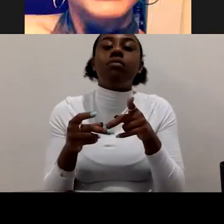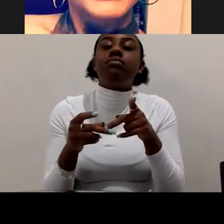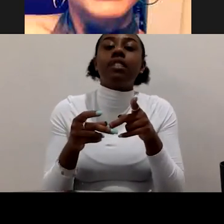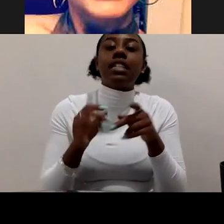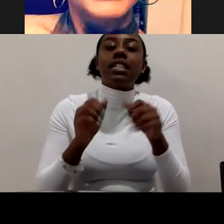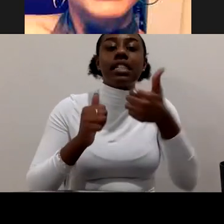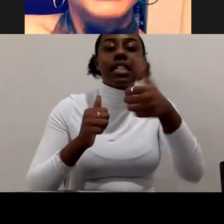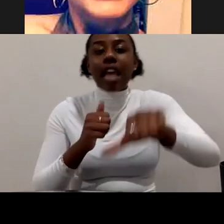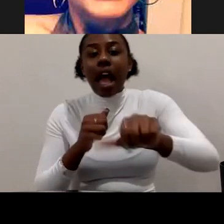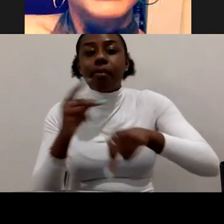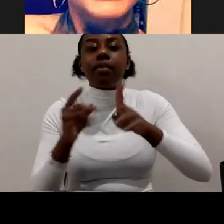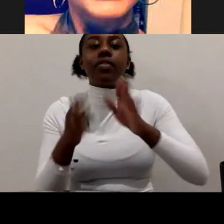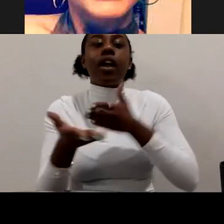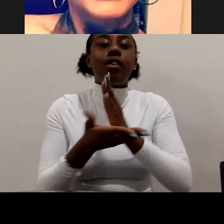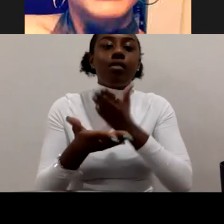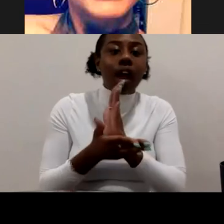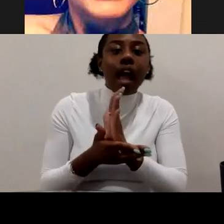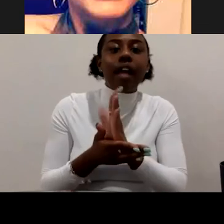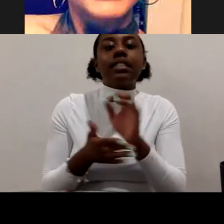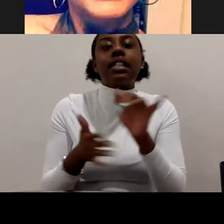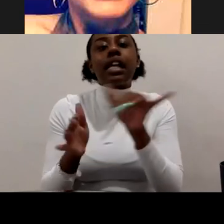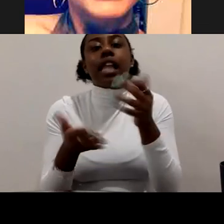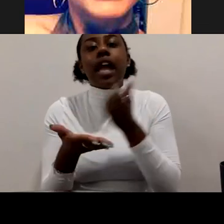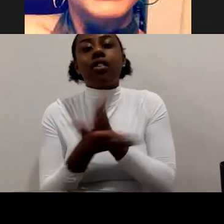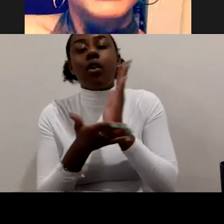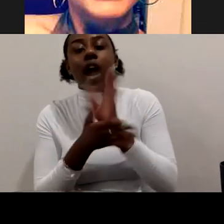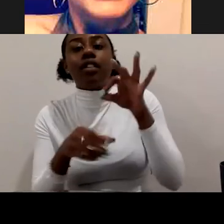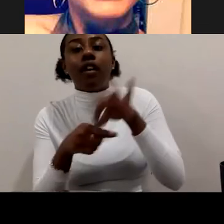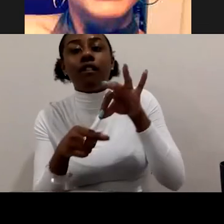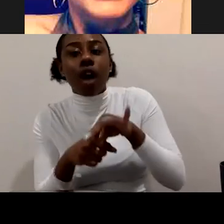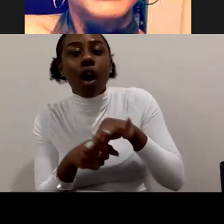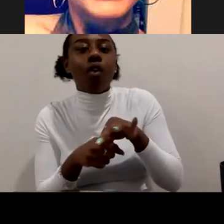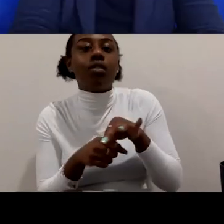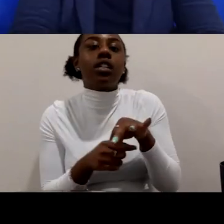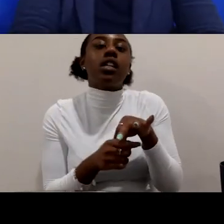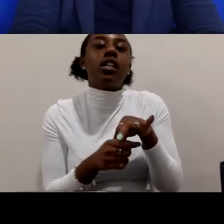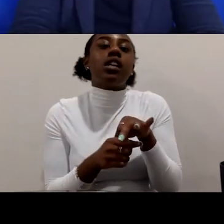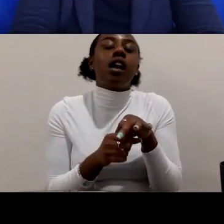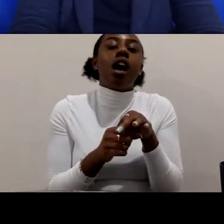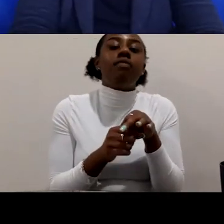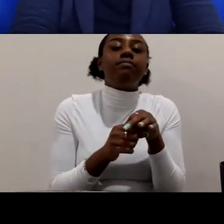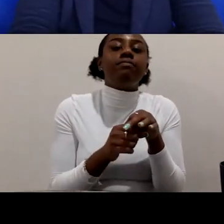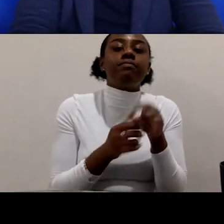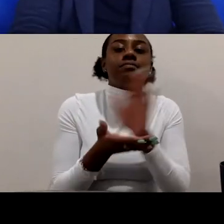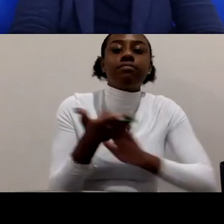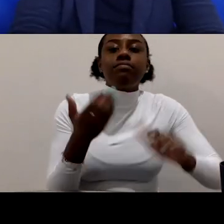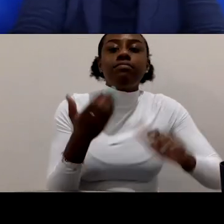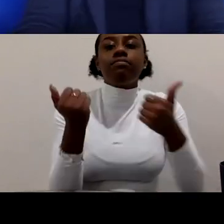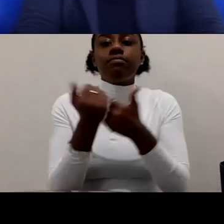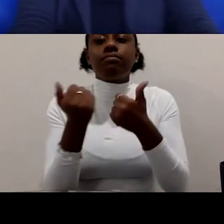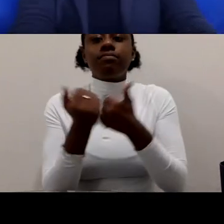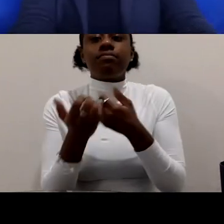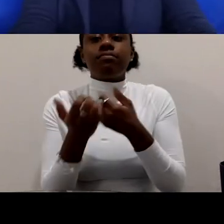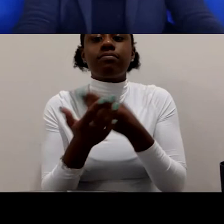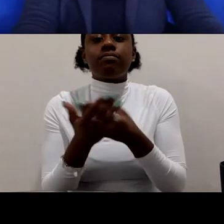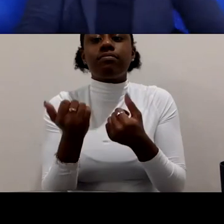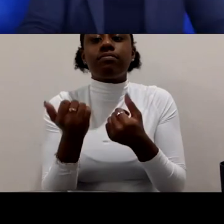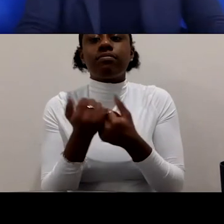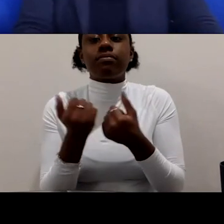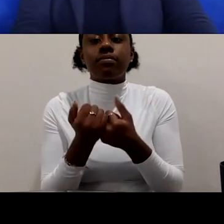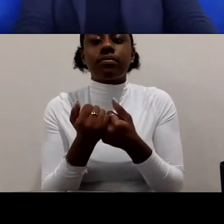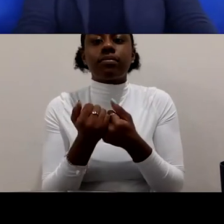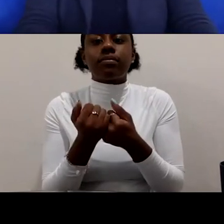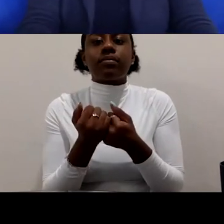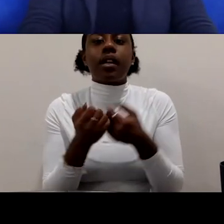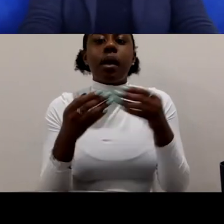like taking away rights to vote, federal student aid, access to public housing and food stamps and so on and so